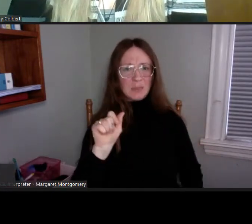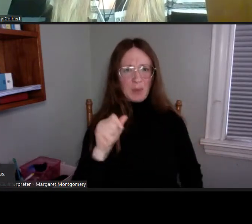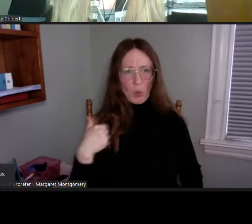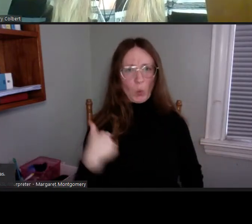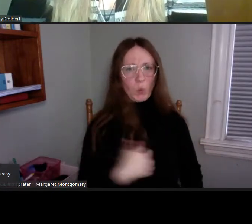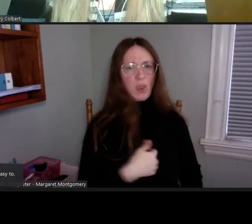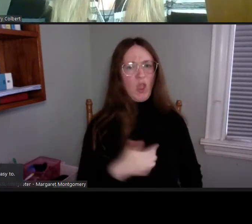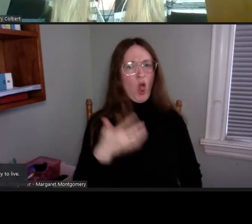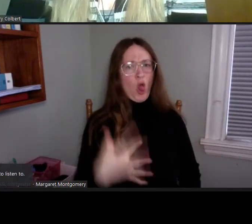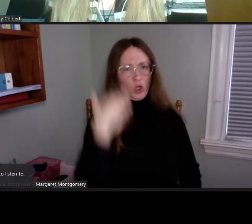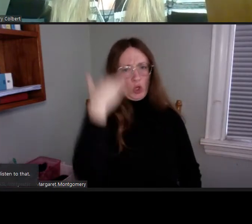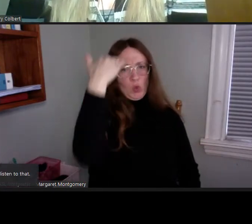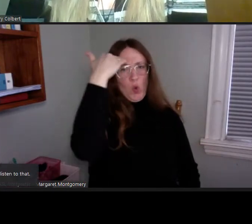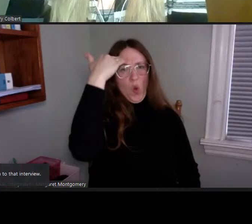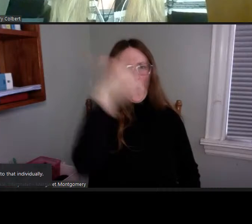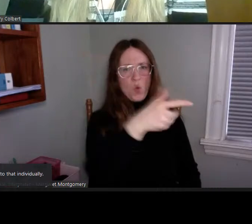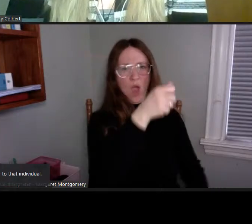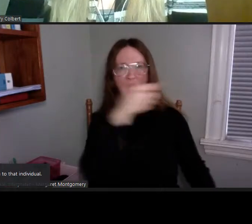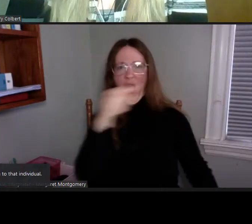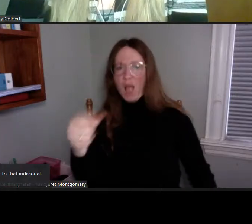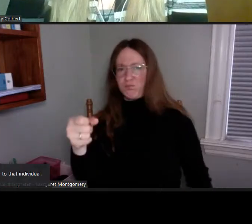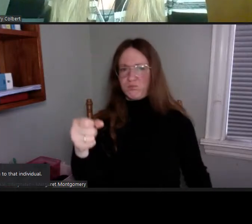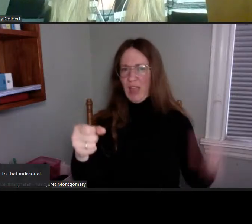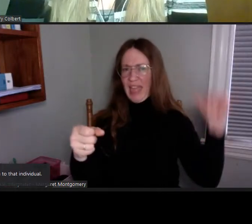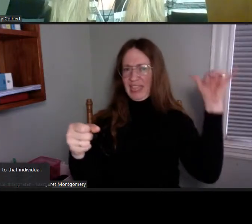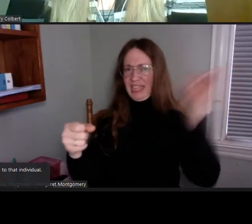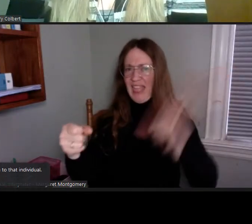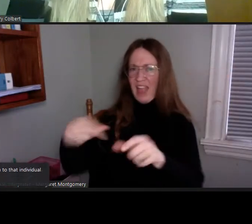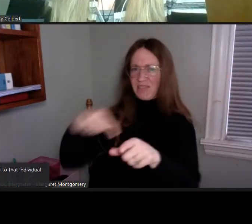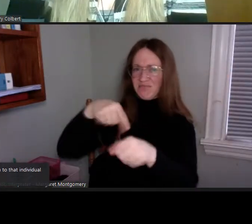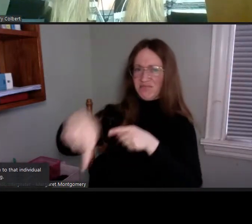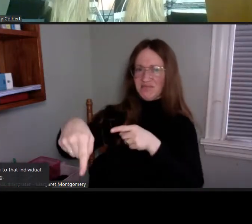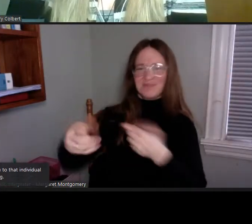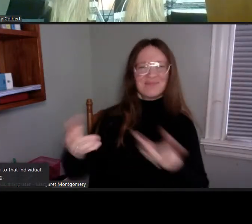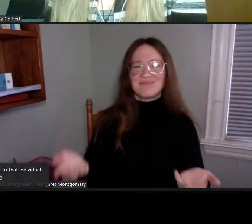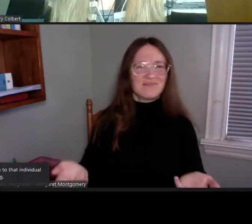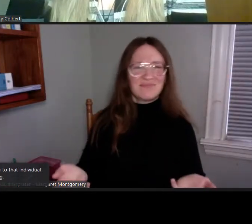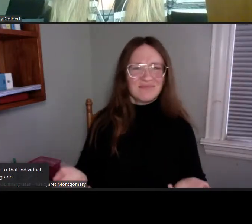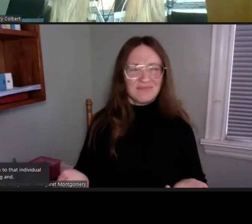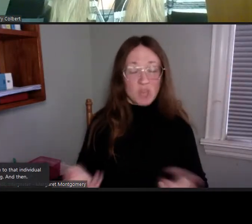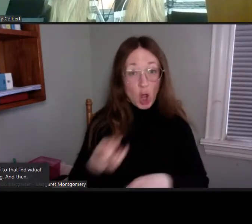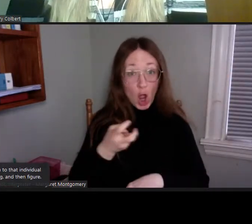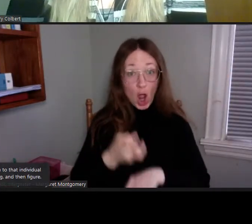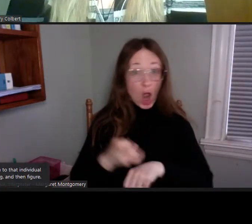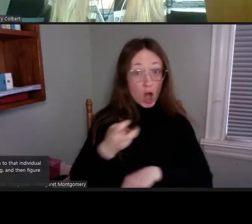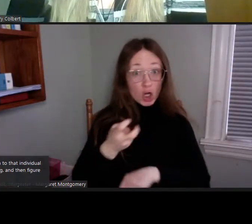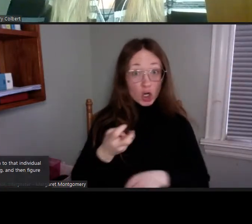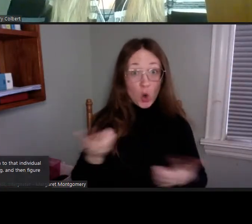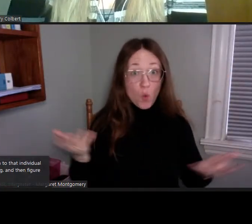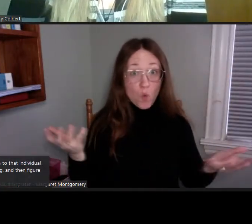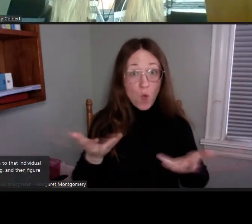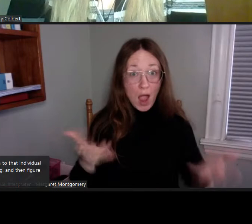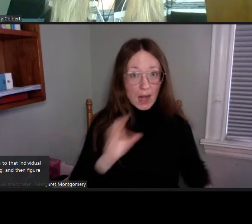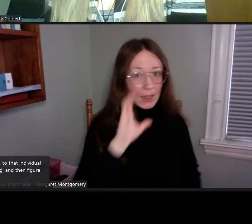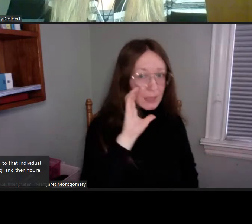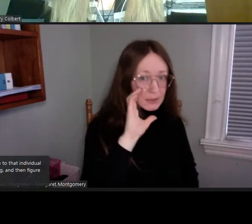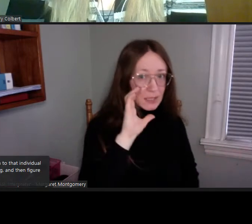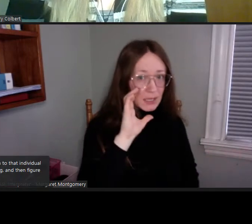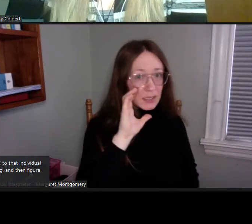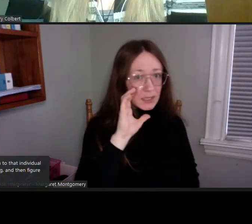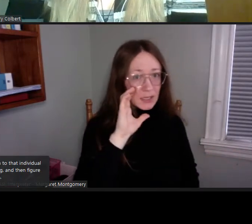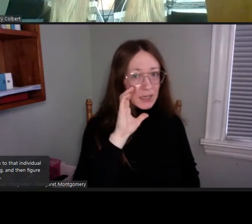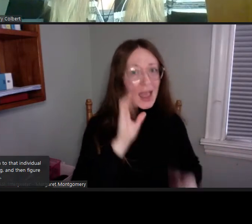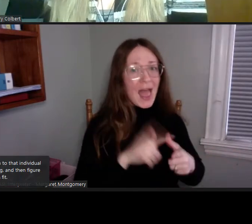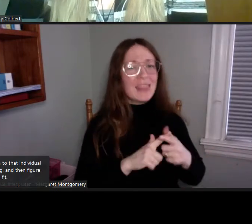as easy to listen to that individual and hear what they're saying and then figure out where and how you